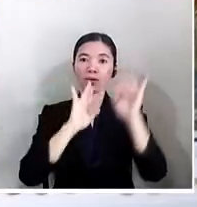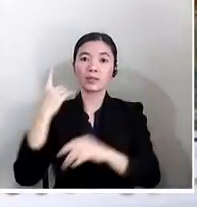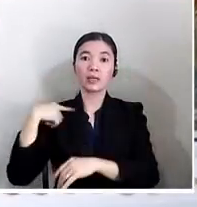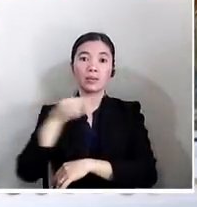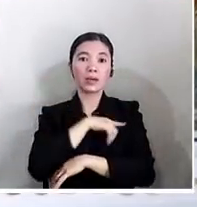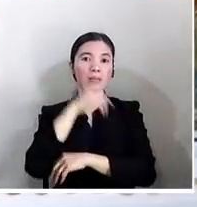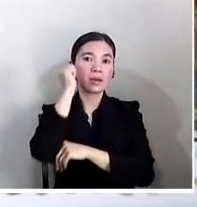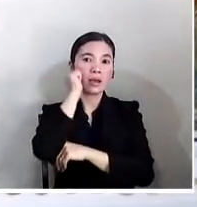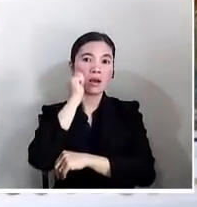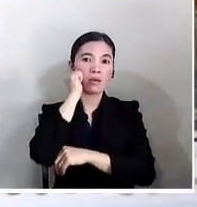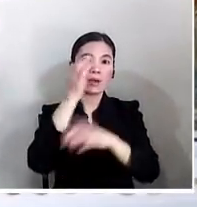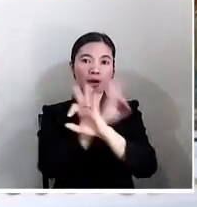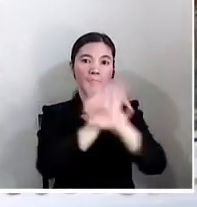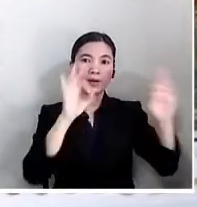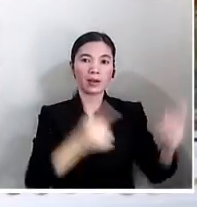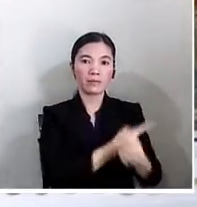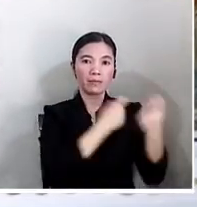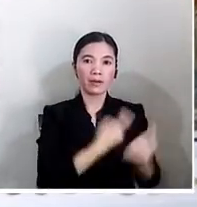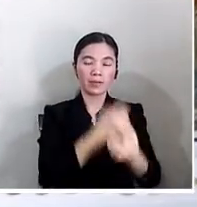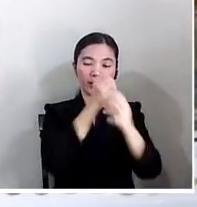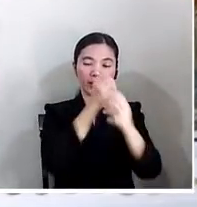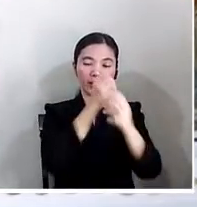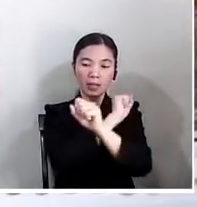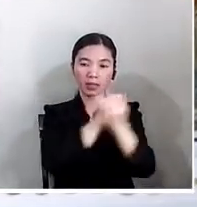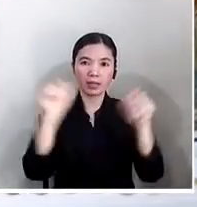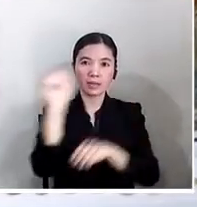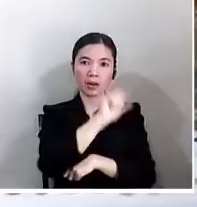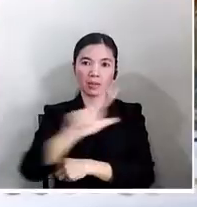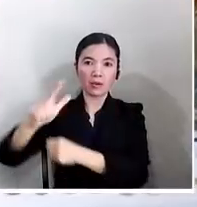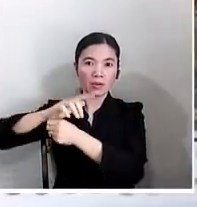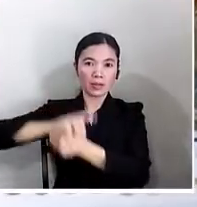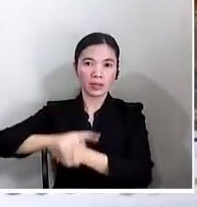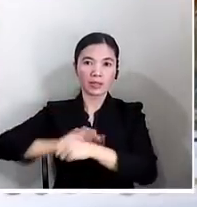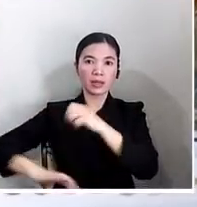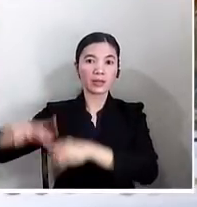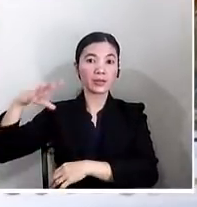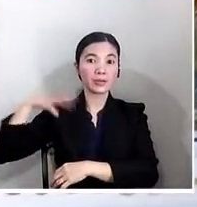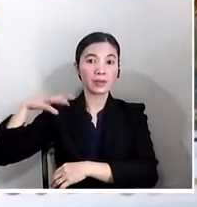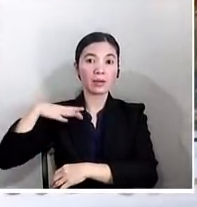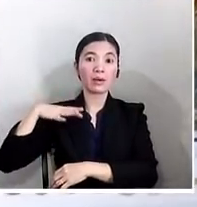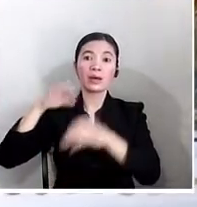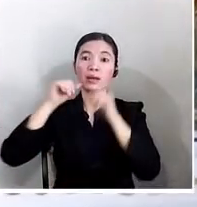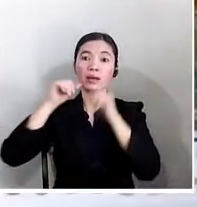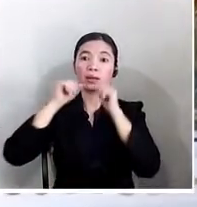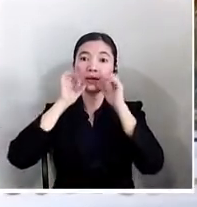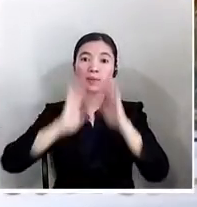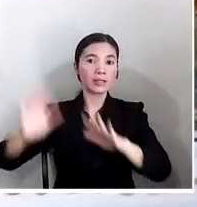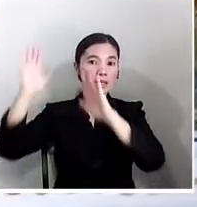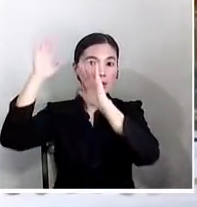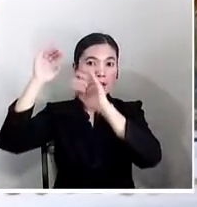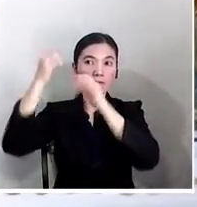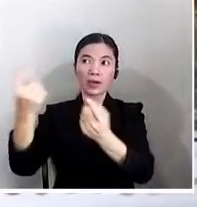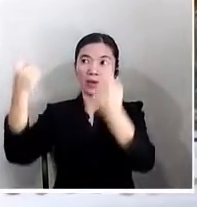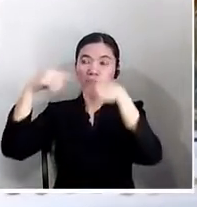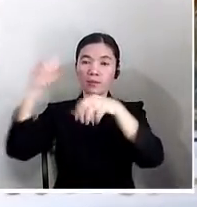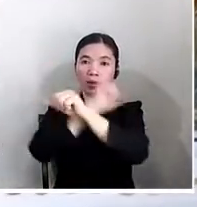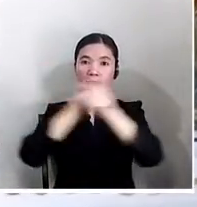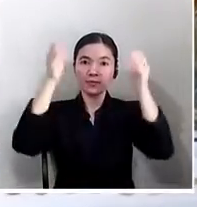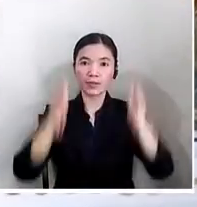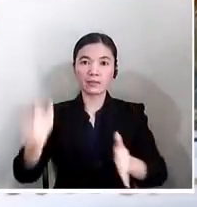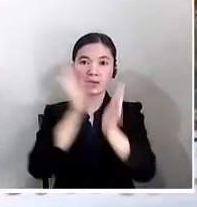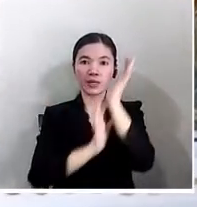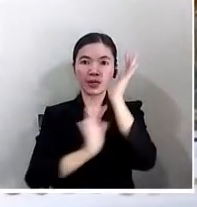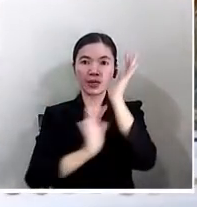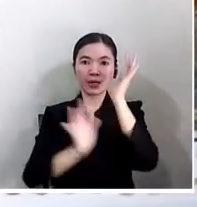from sin and safe from all distress, as we await the blessed hope and the coming of our Savior,